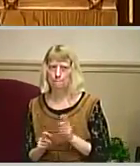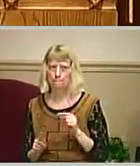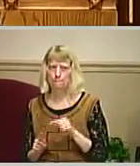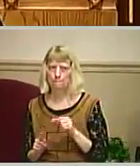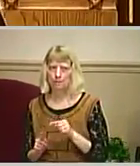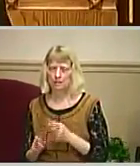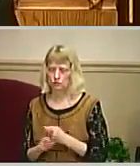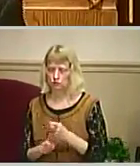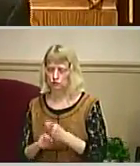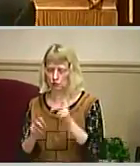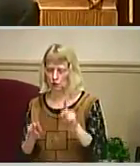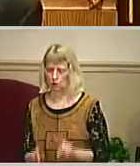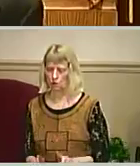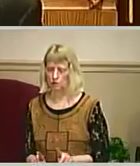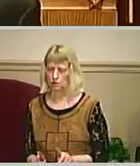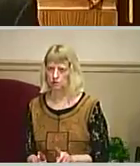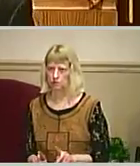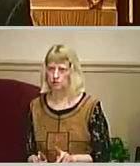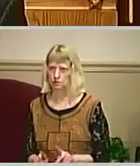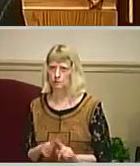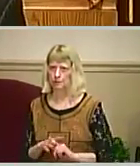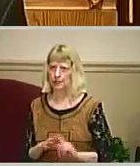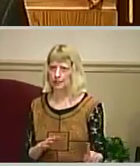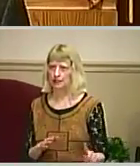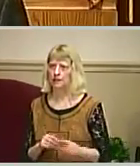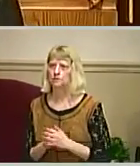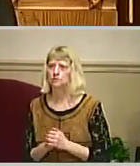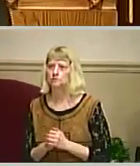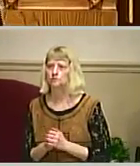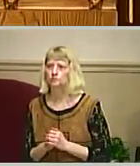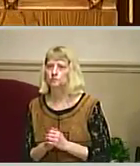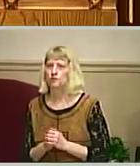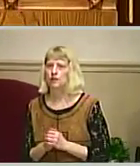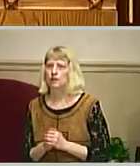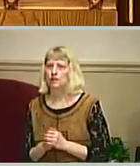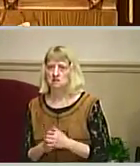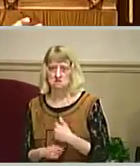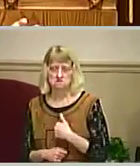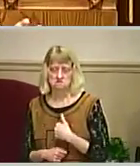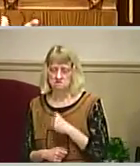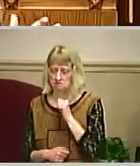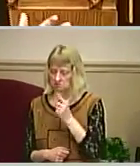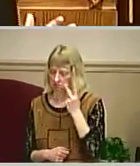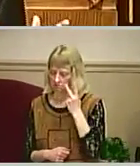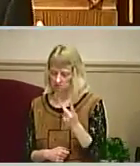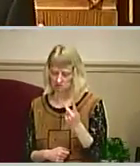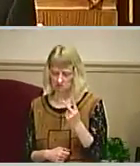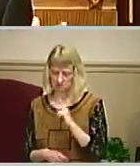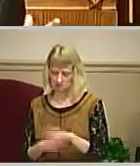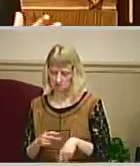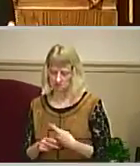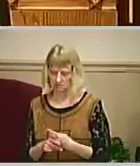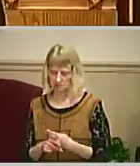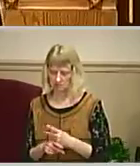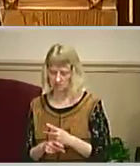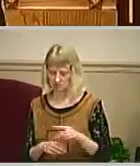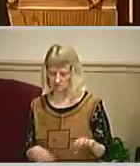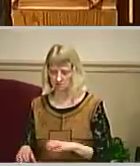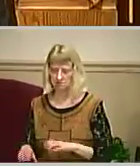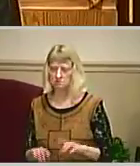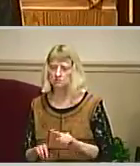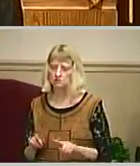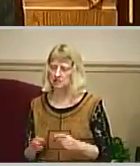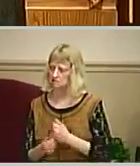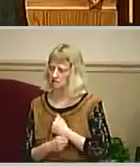He's a joker. I don't know, Ken ran out the door, I think. But I've not seen any of that kind of action. But he knows the Lord